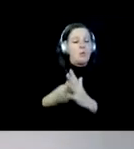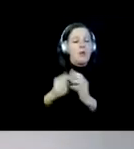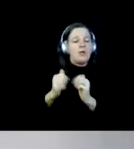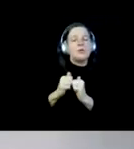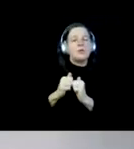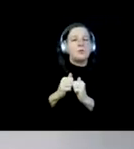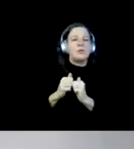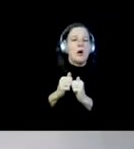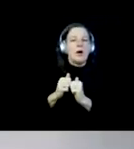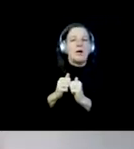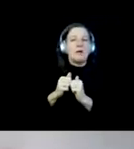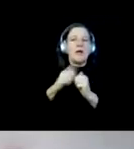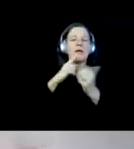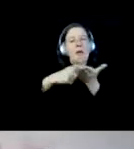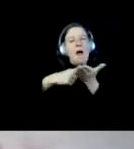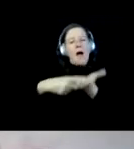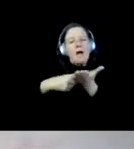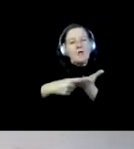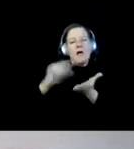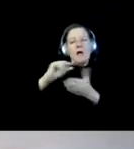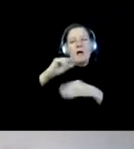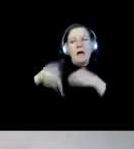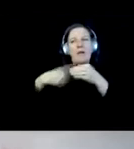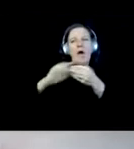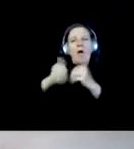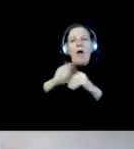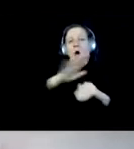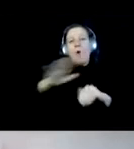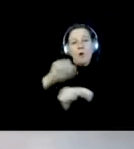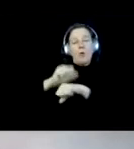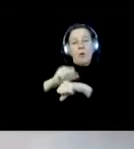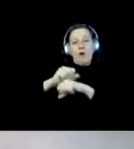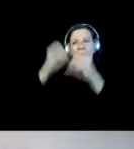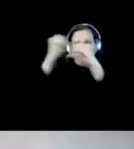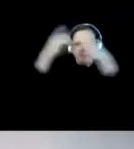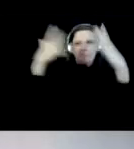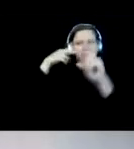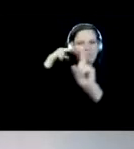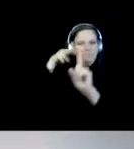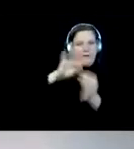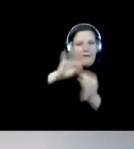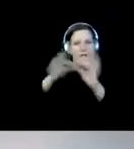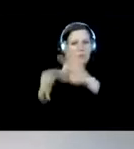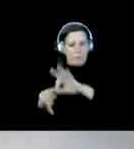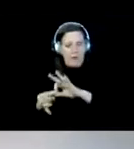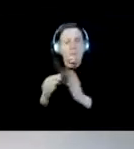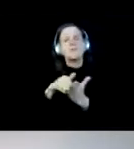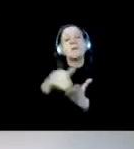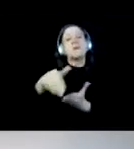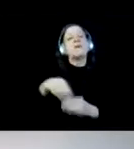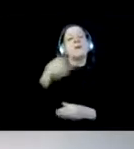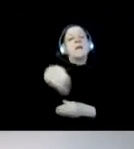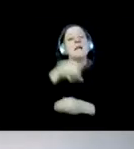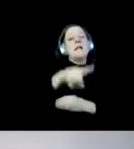a little bit about the ways in which your work has been contextualized. Often in conversation, you as